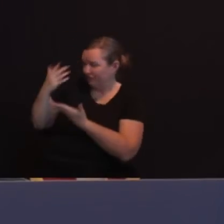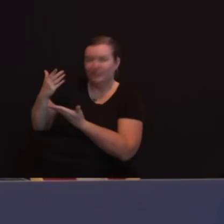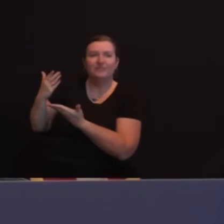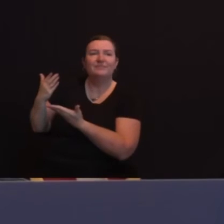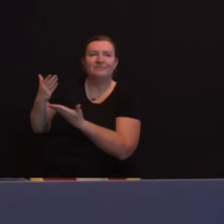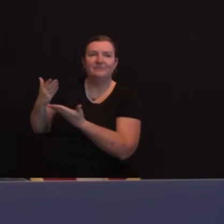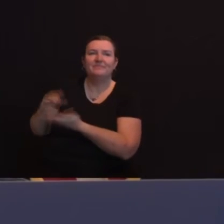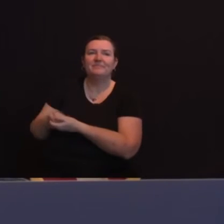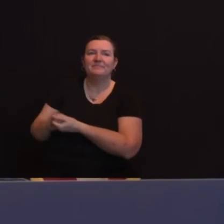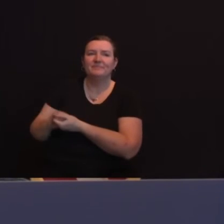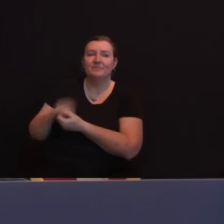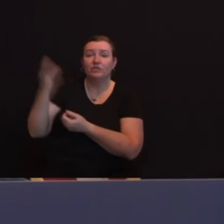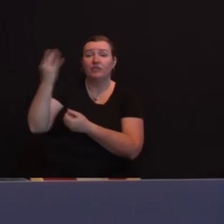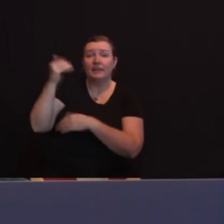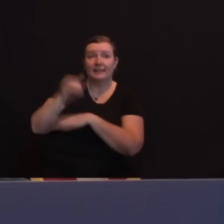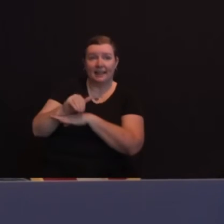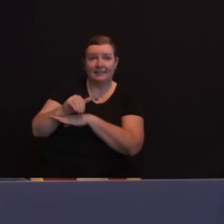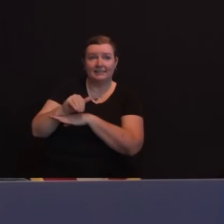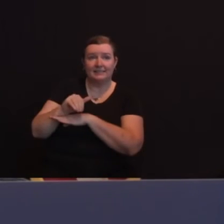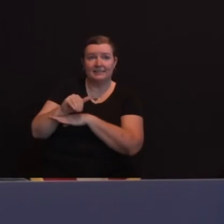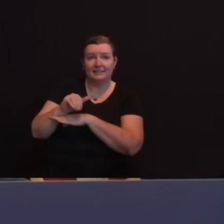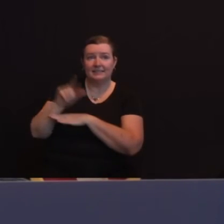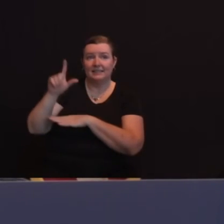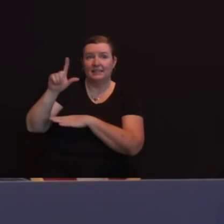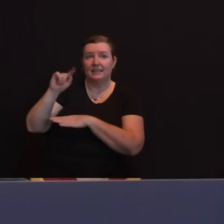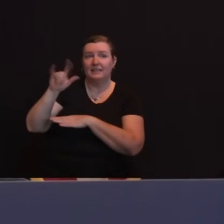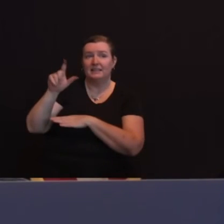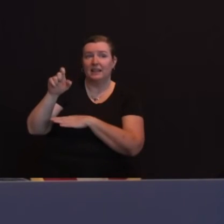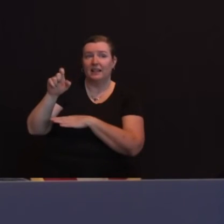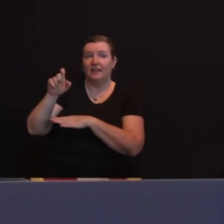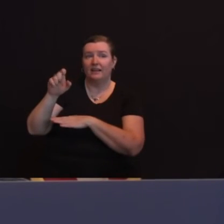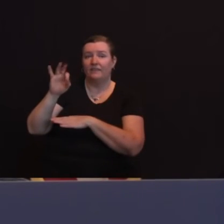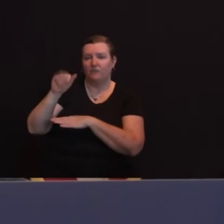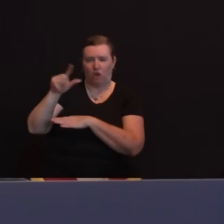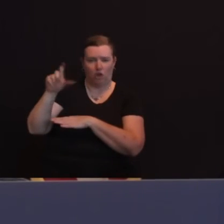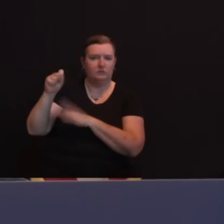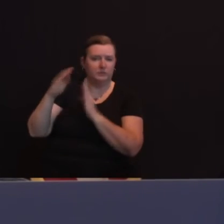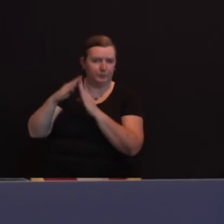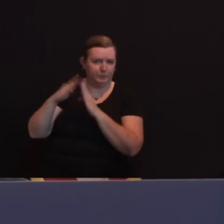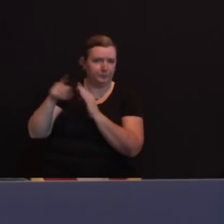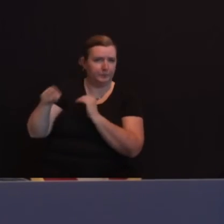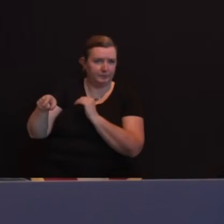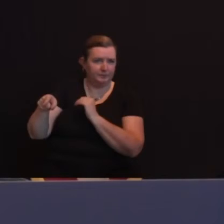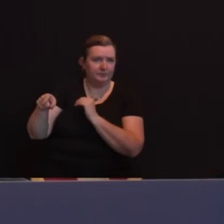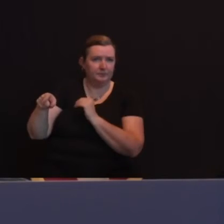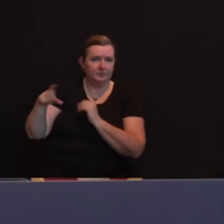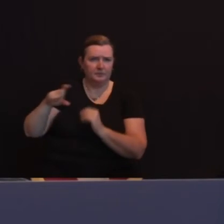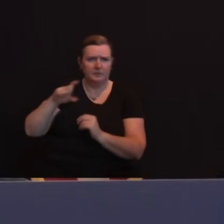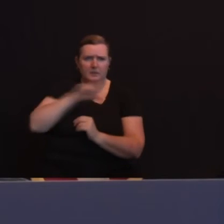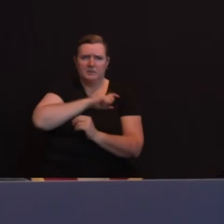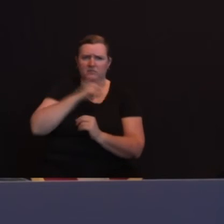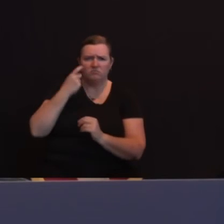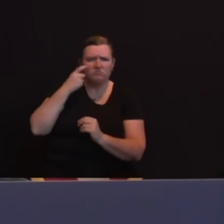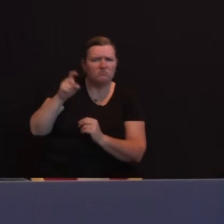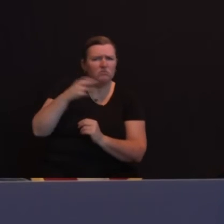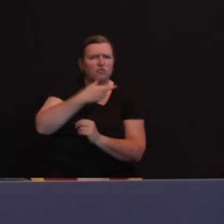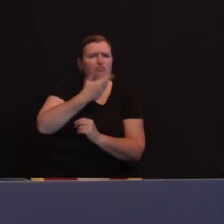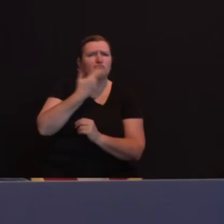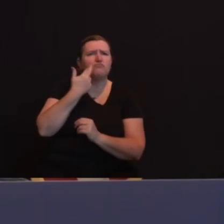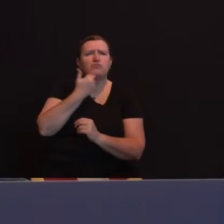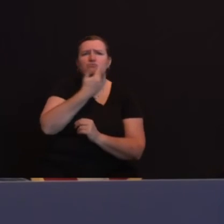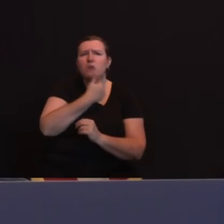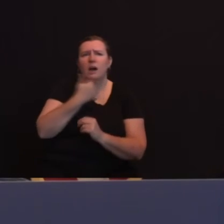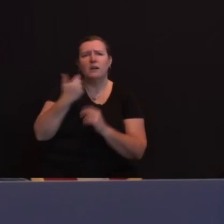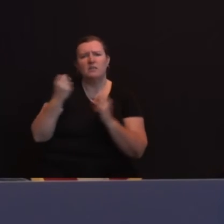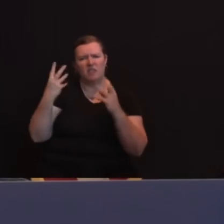Little Falls Police Department responded to Cella's restaurant and observed several patrons at the bar not social distancing, and